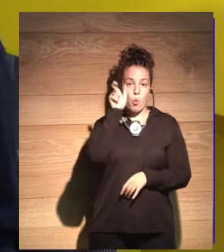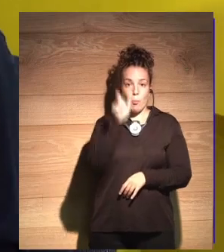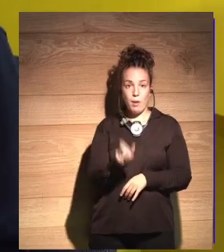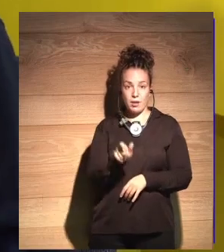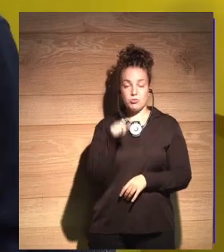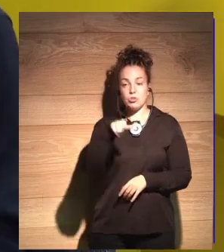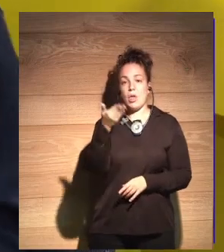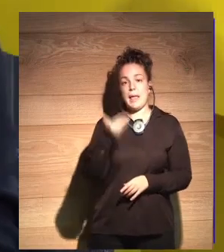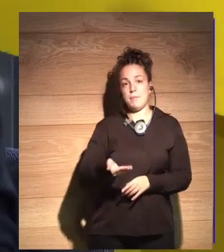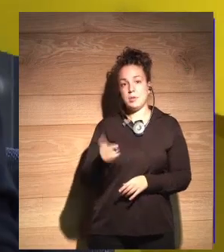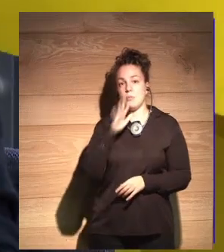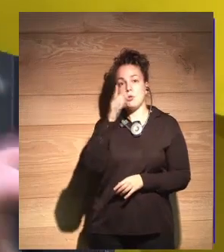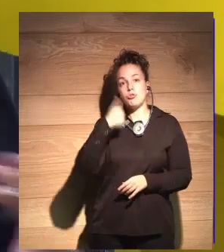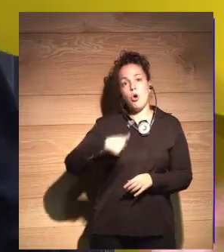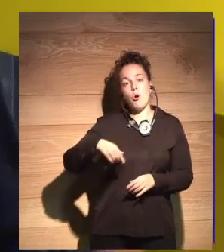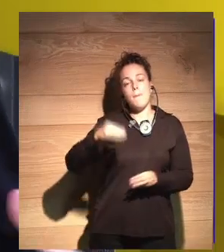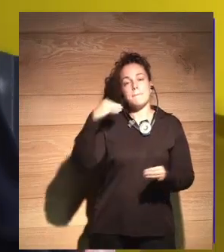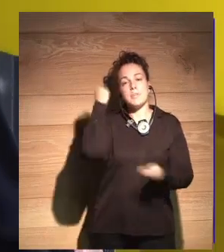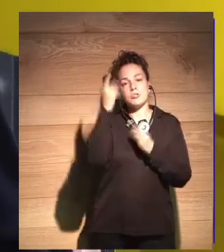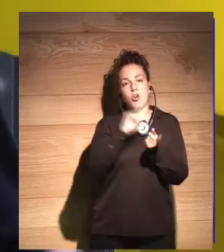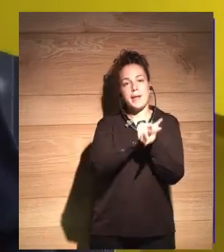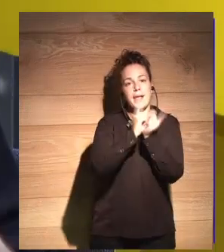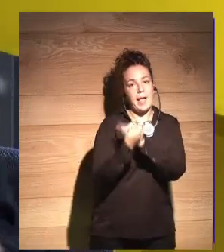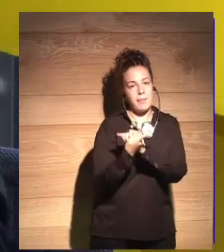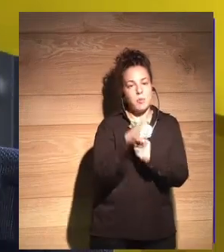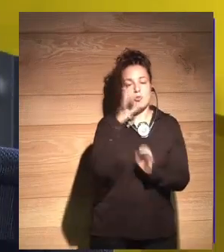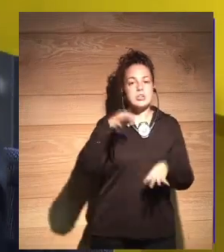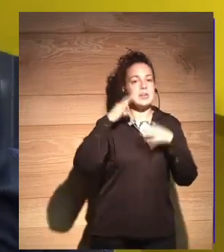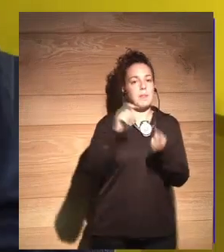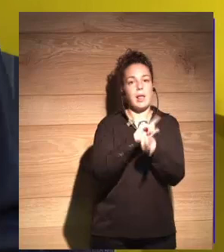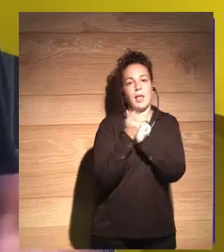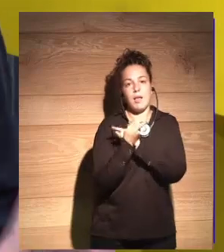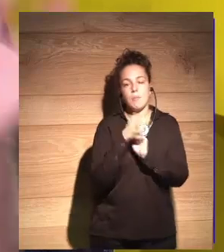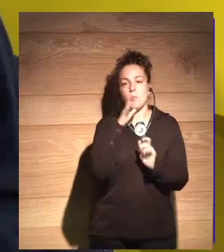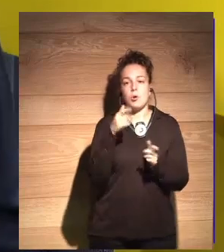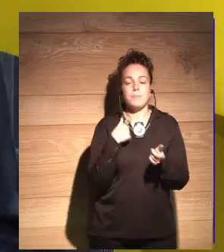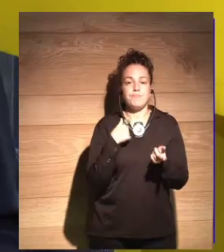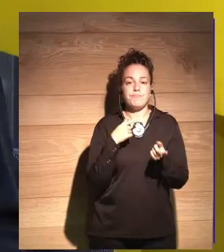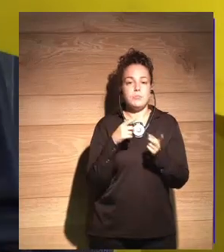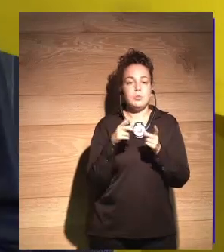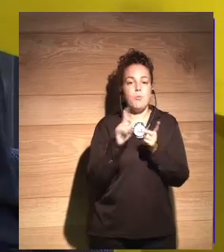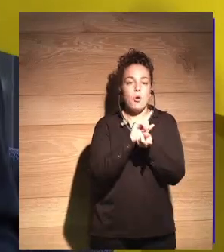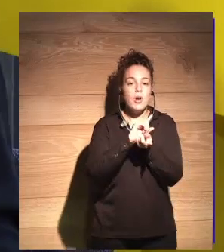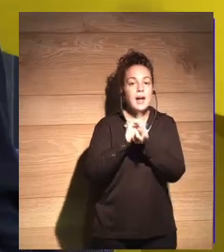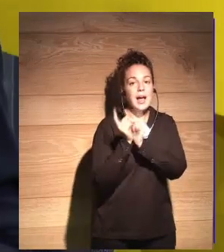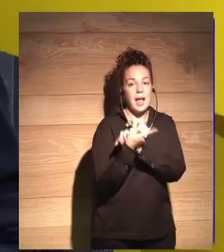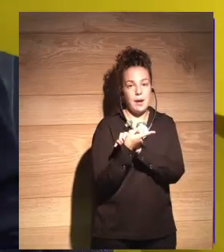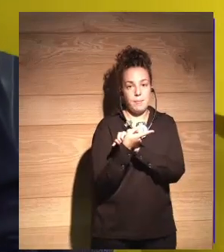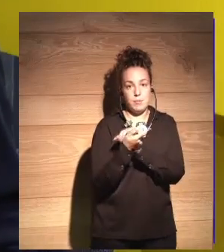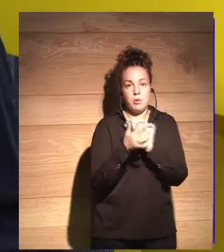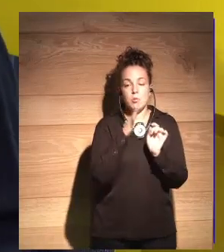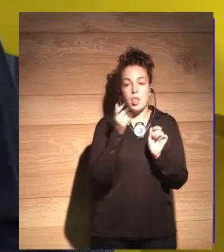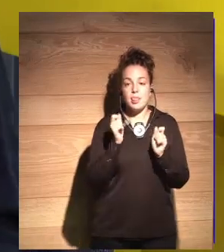be a shift. There's always a shift back. People like vinyl again. It's like there's always these shifts back to something that was before, that was